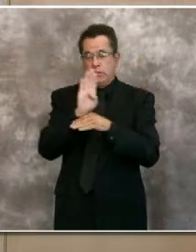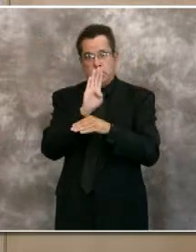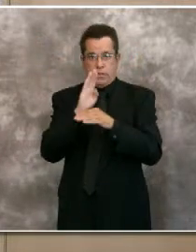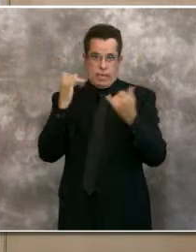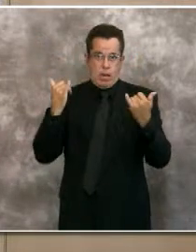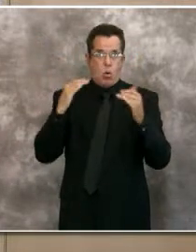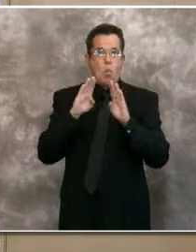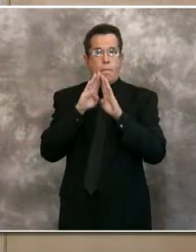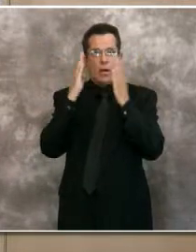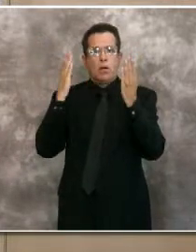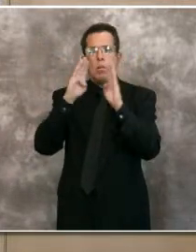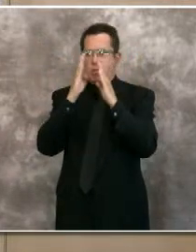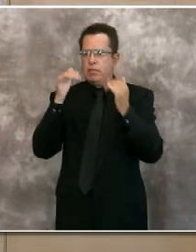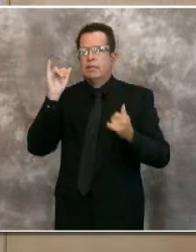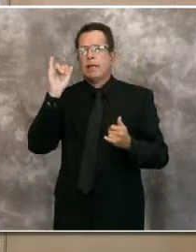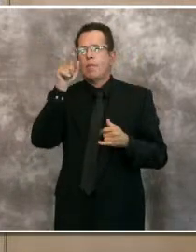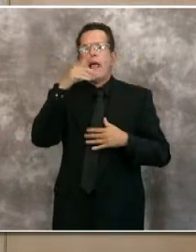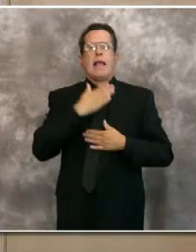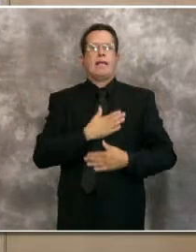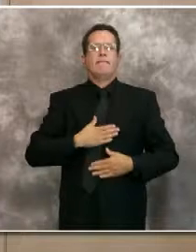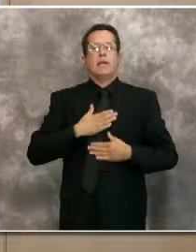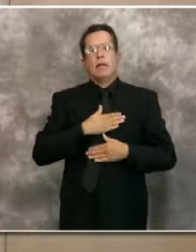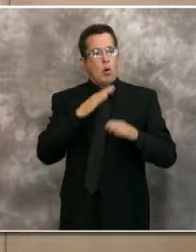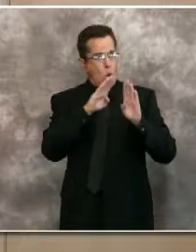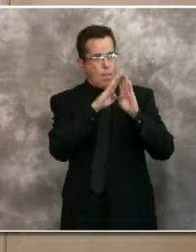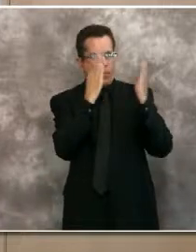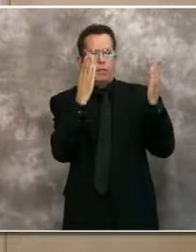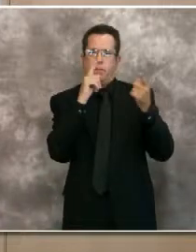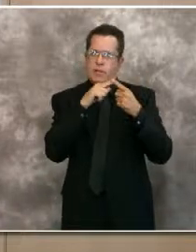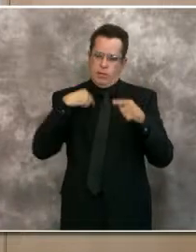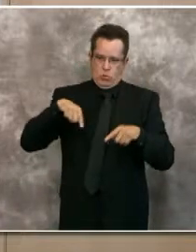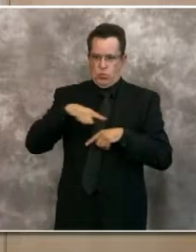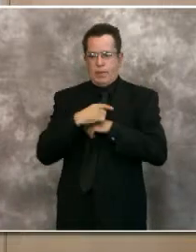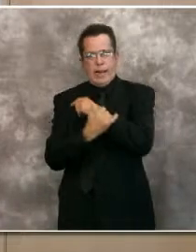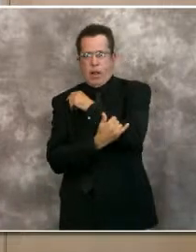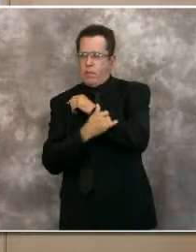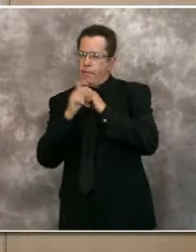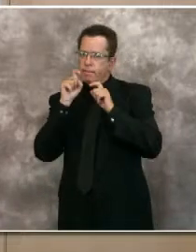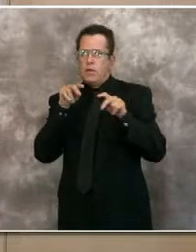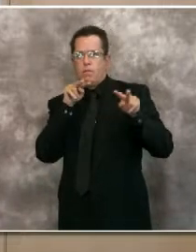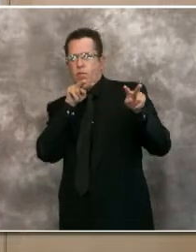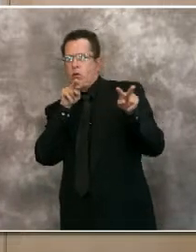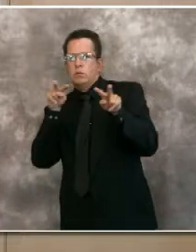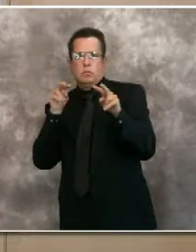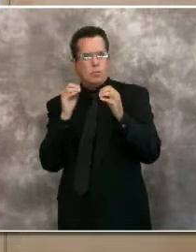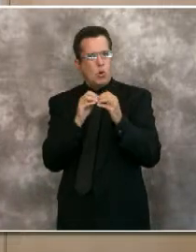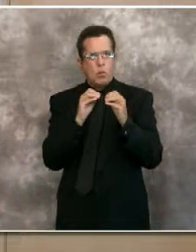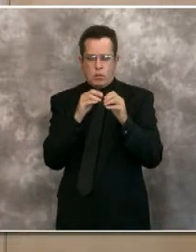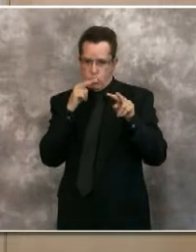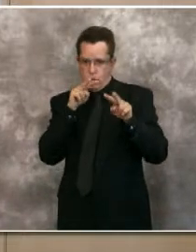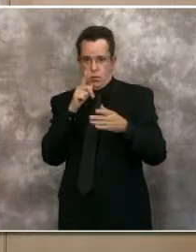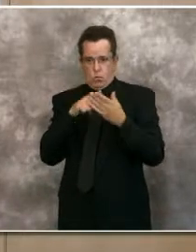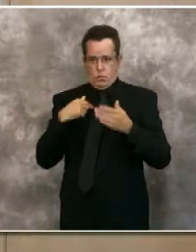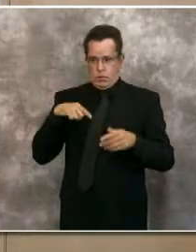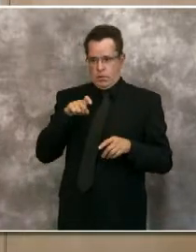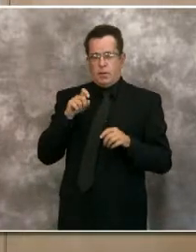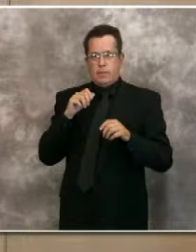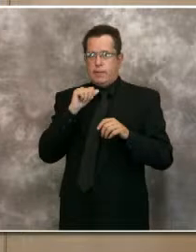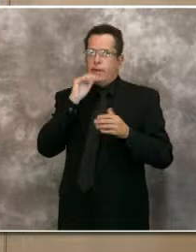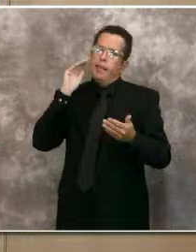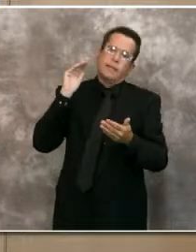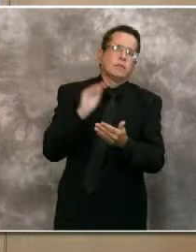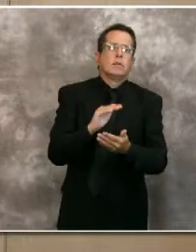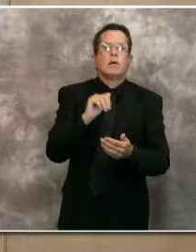and more activities increase, the county must continue to be vigilant and utilize all of the strategies available to us to decrease the